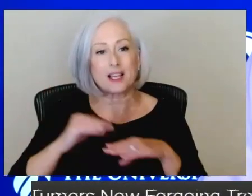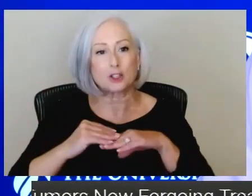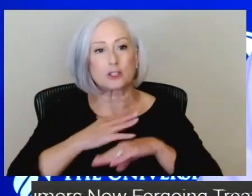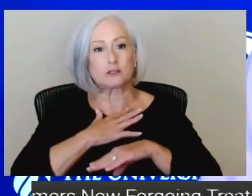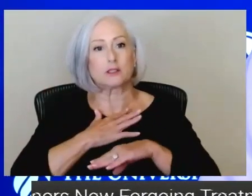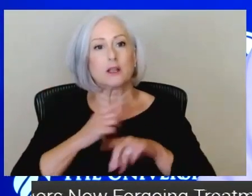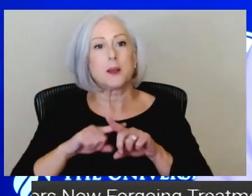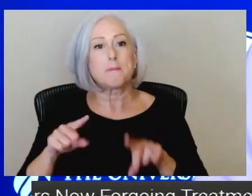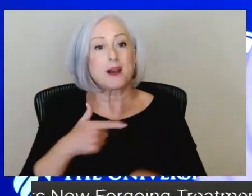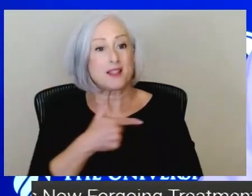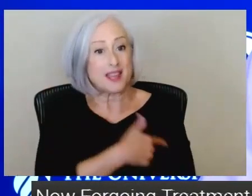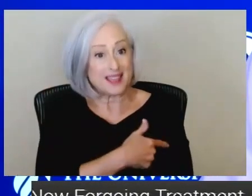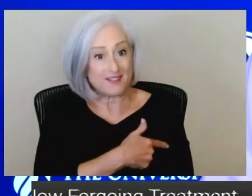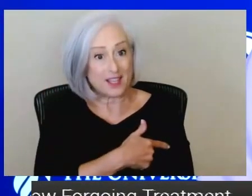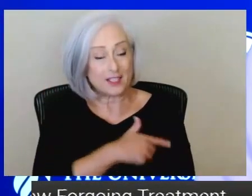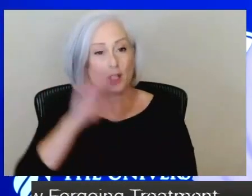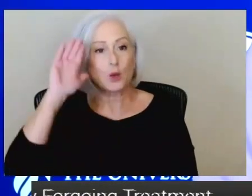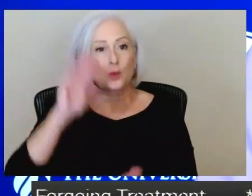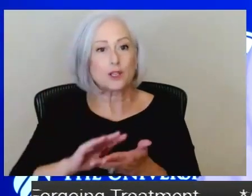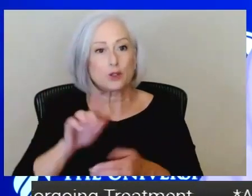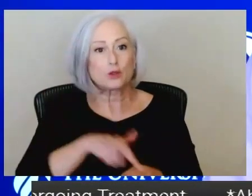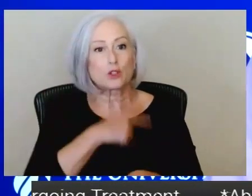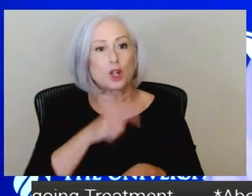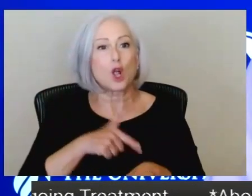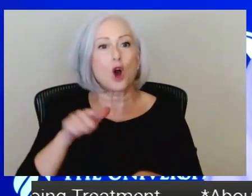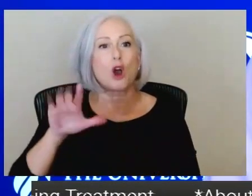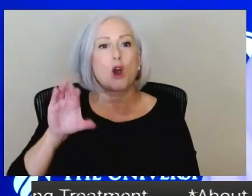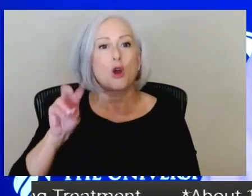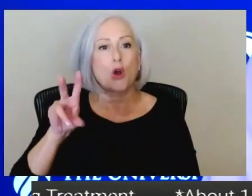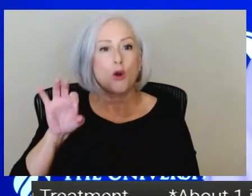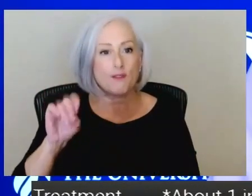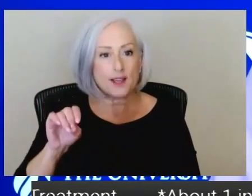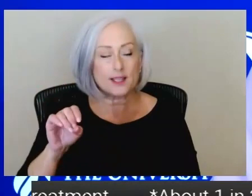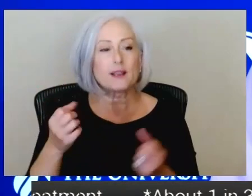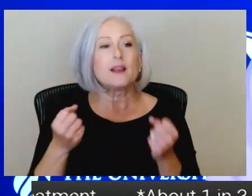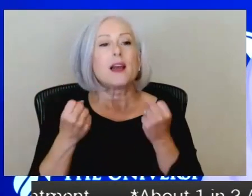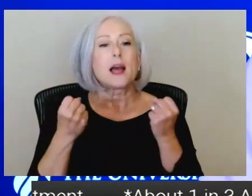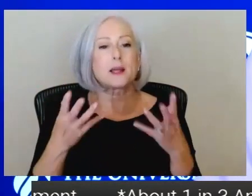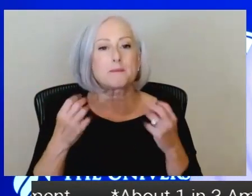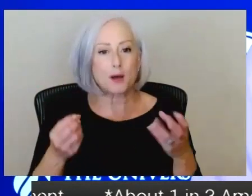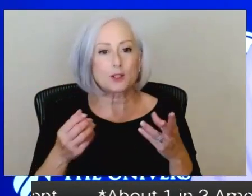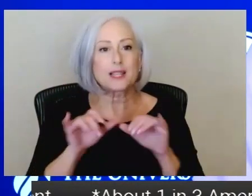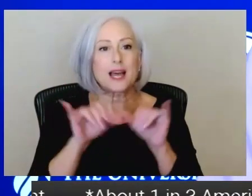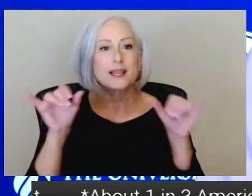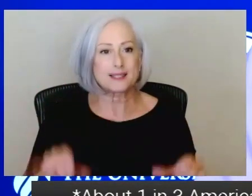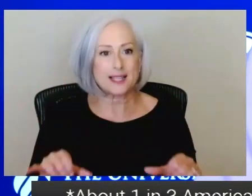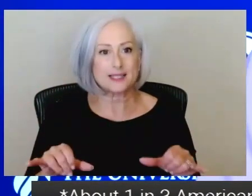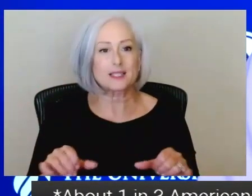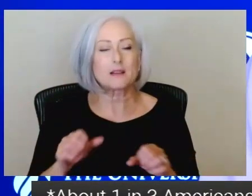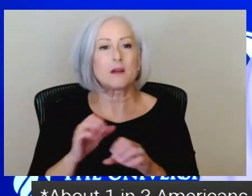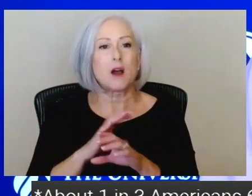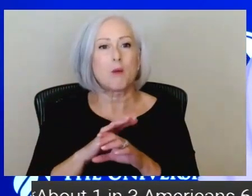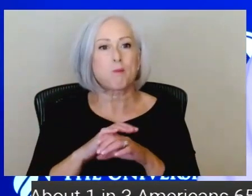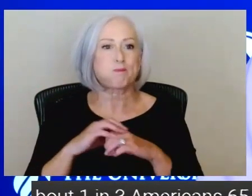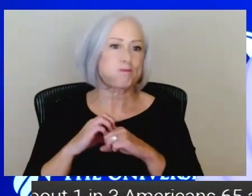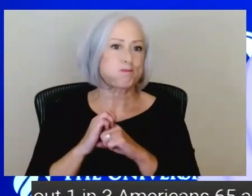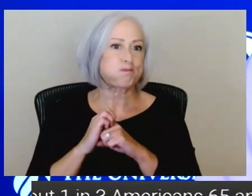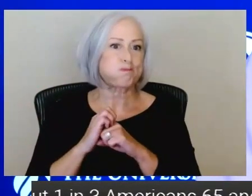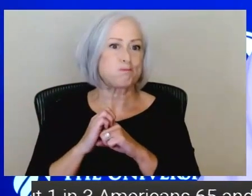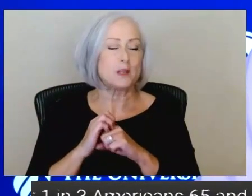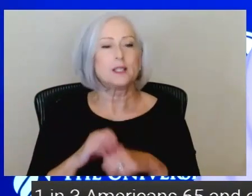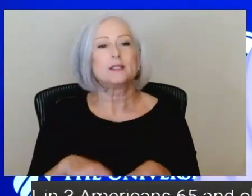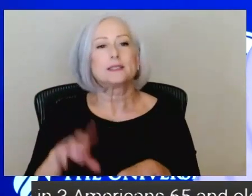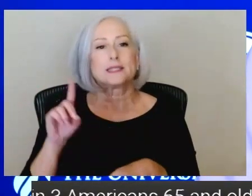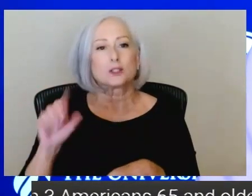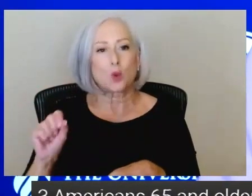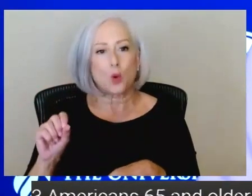in helping reduce the risk of long COVID and multi-system inflammatory disorder as well. So I think all of this is good to do. We'll